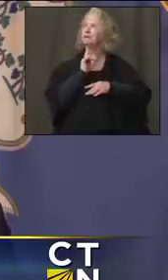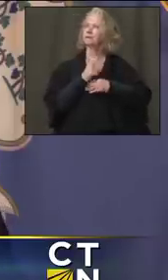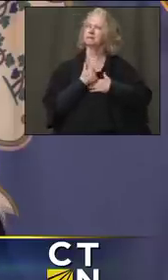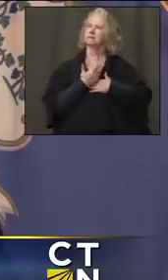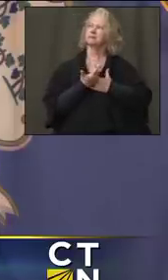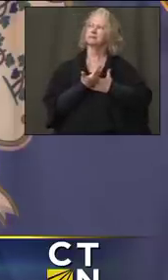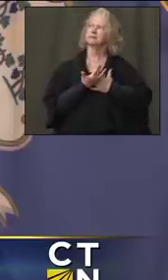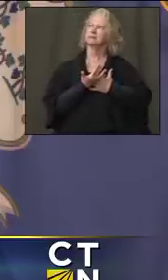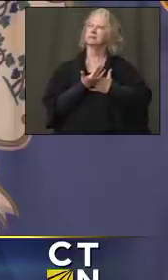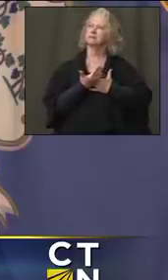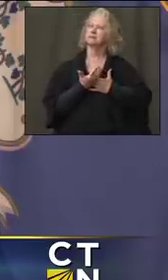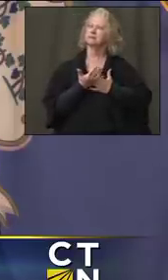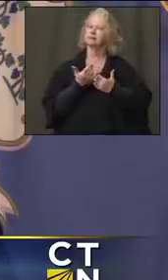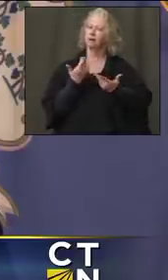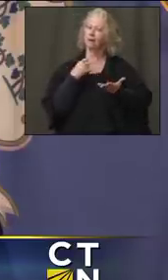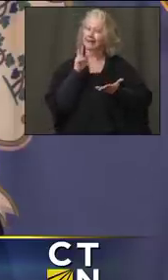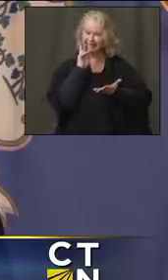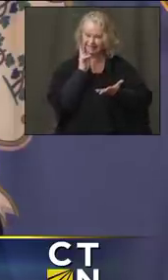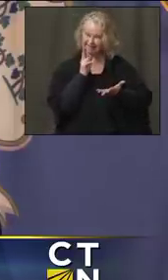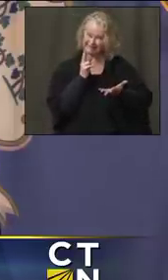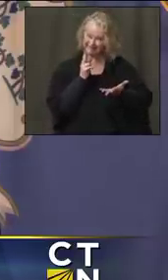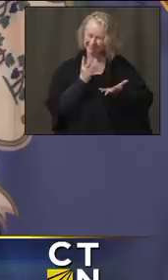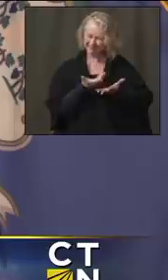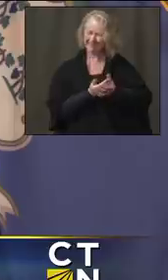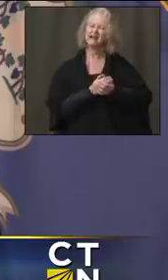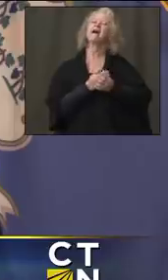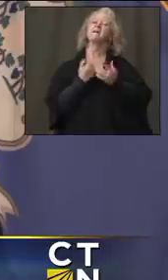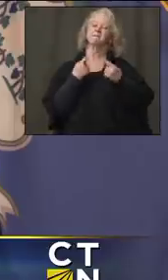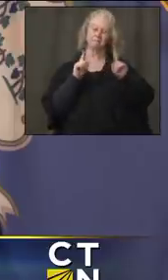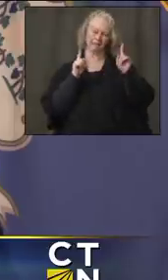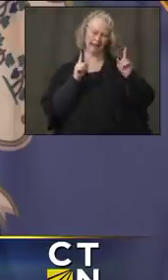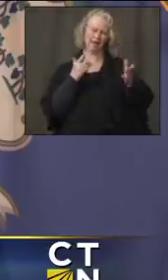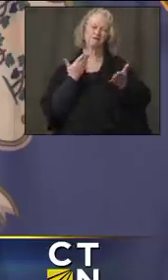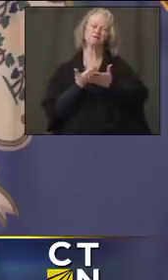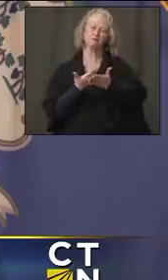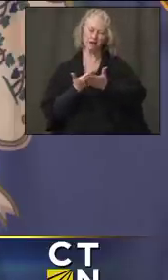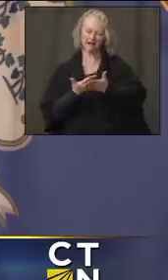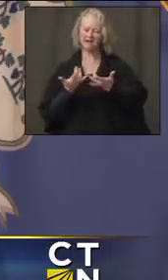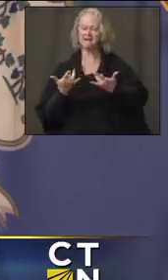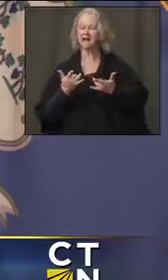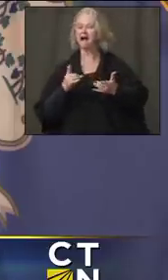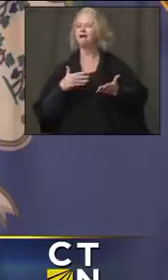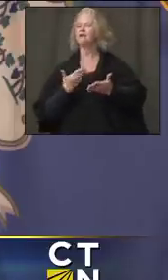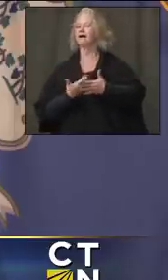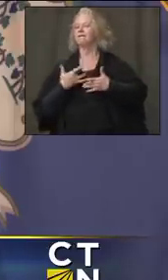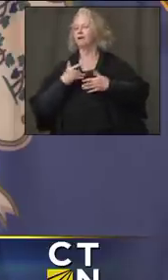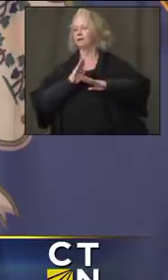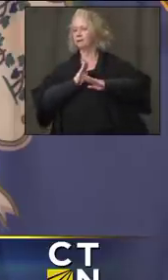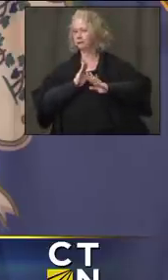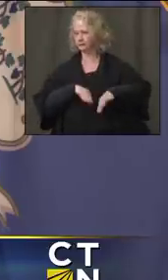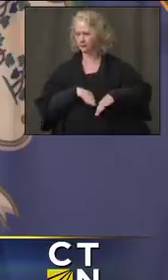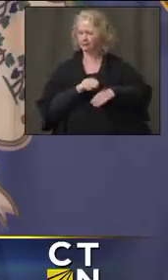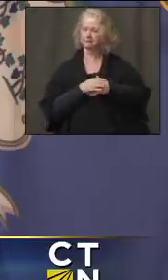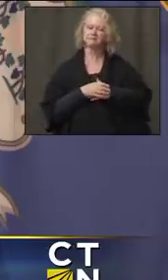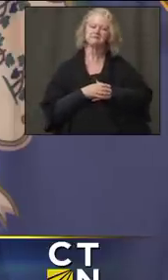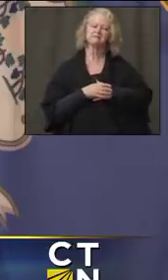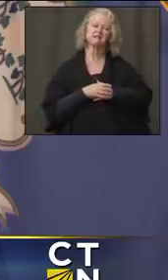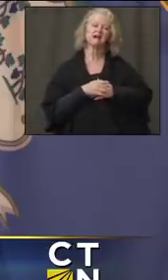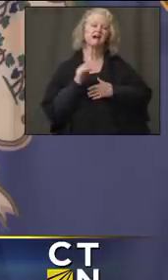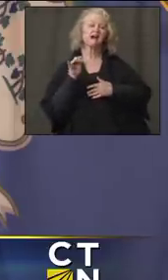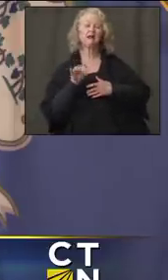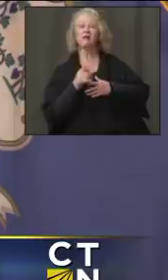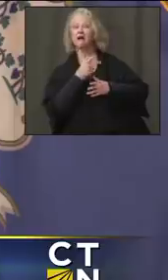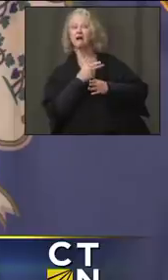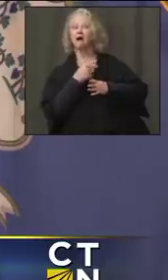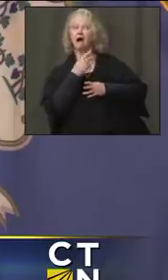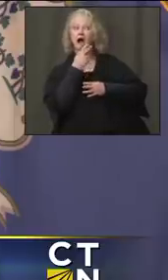was from the Show Me State. They are now arriving. I feel much more confident on that. I feel very confident on